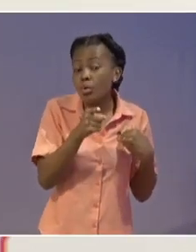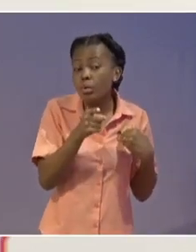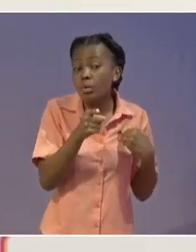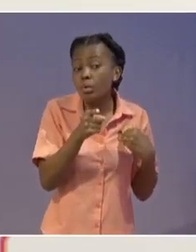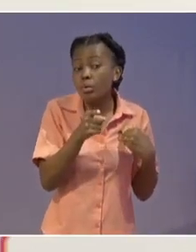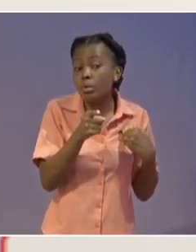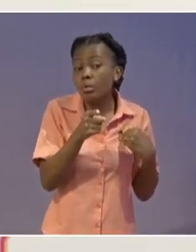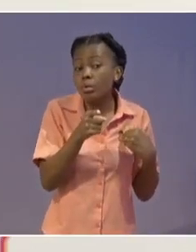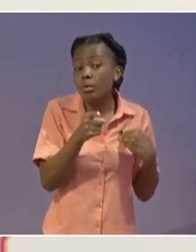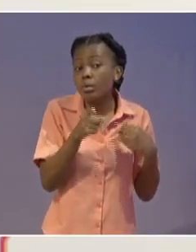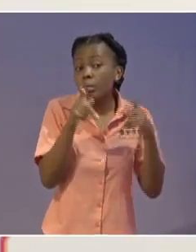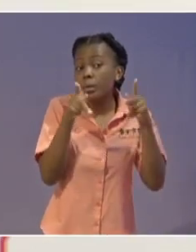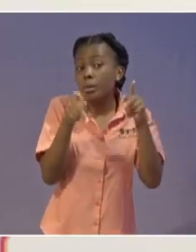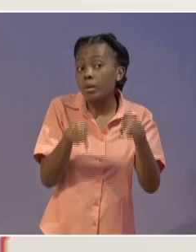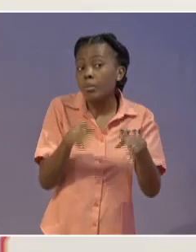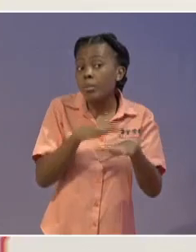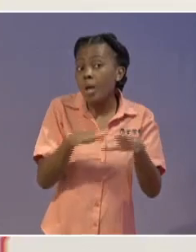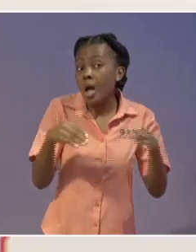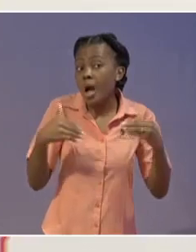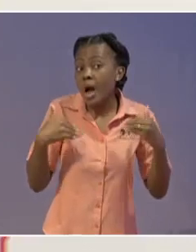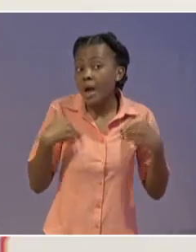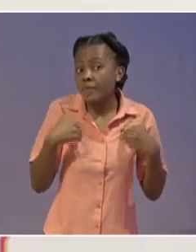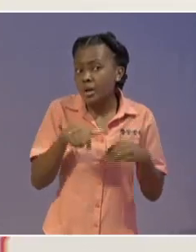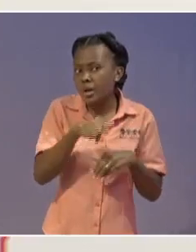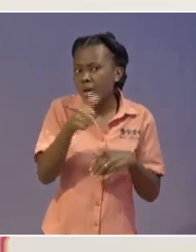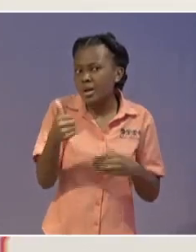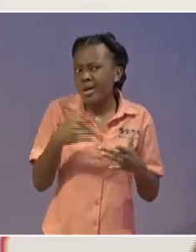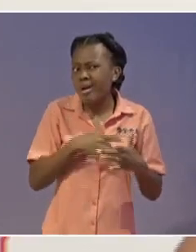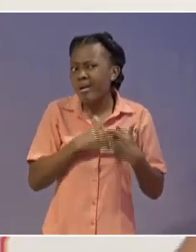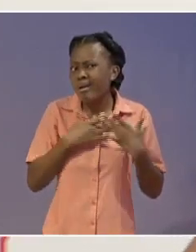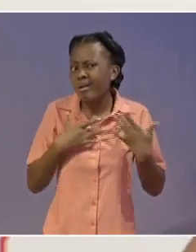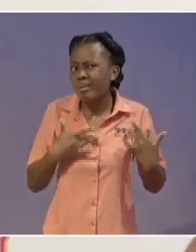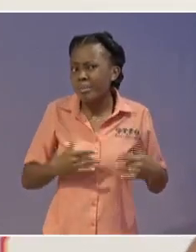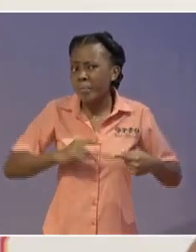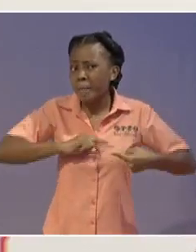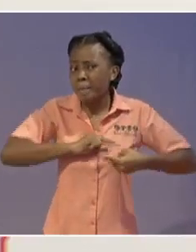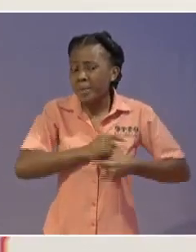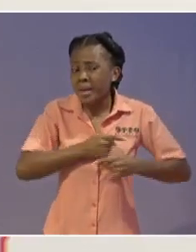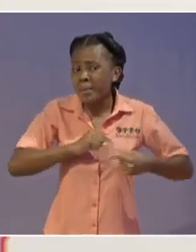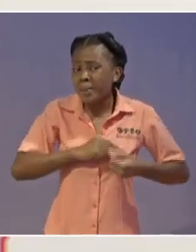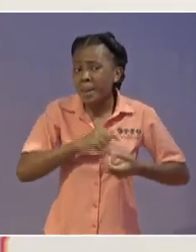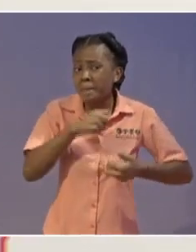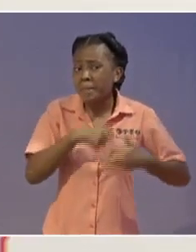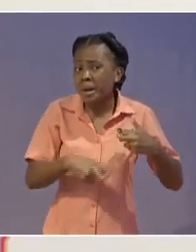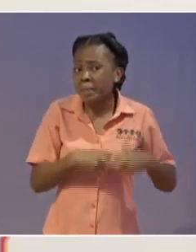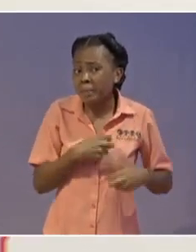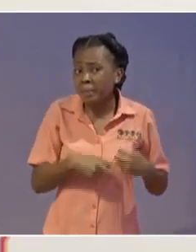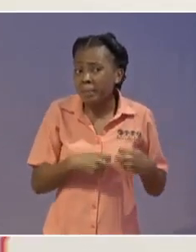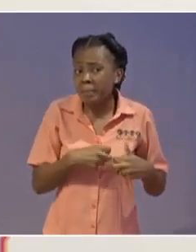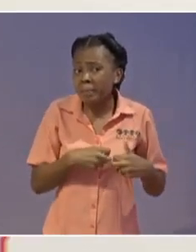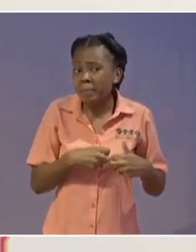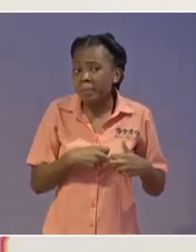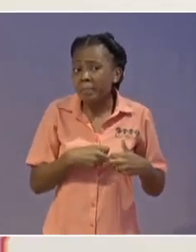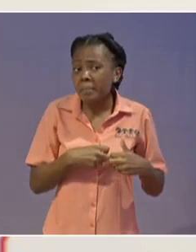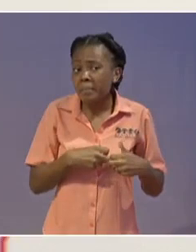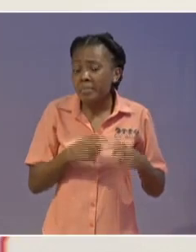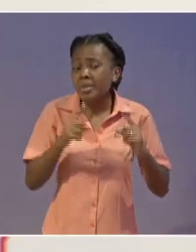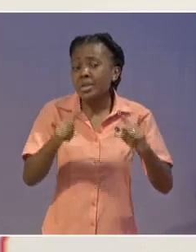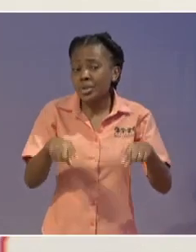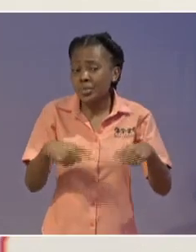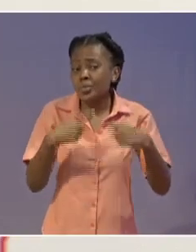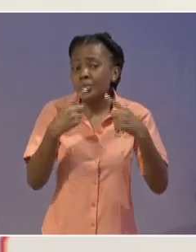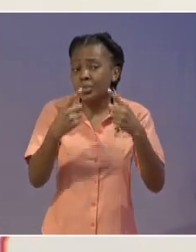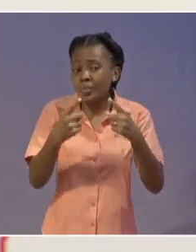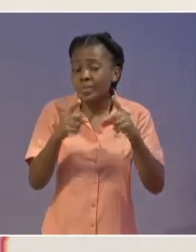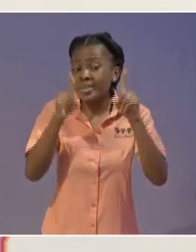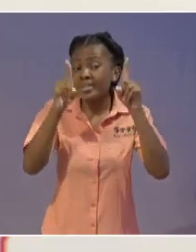pre-cardiac or pre-diabetic or pre-anything, and that might evolve in a few months or so. So you really want to cover your child, who you